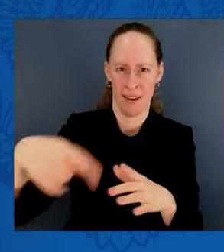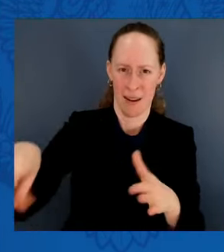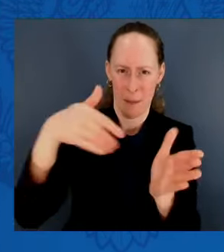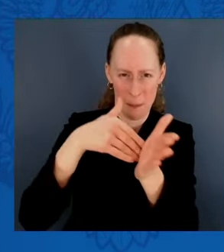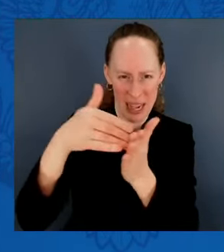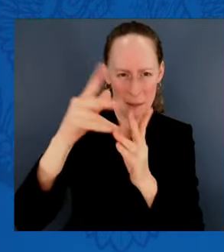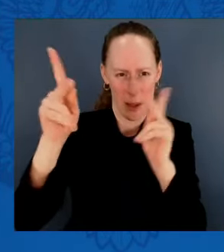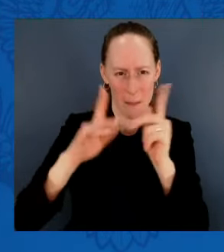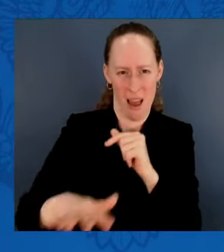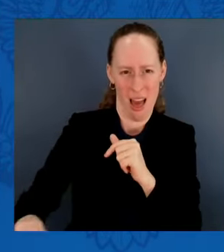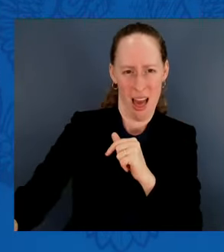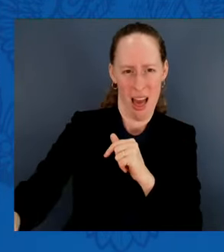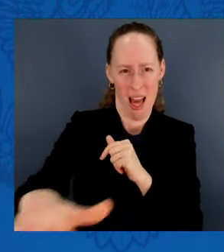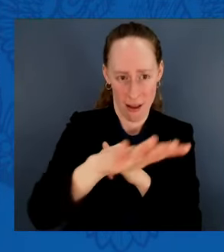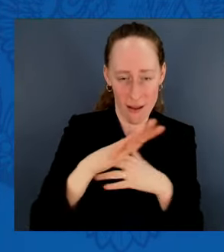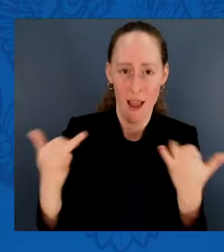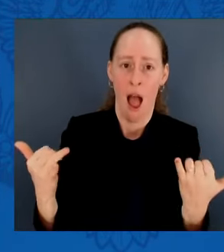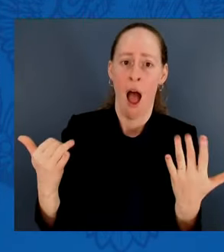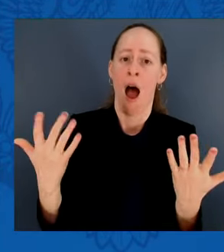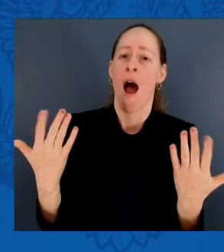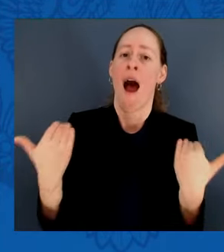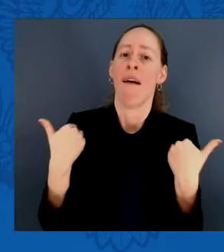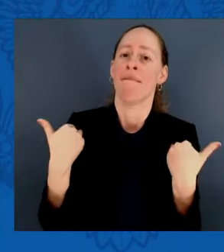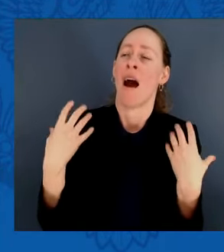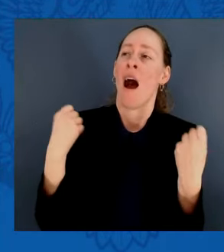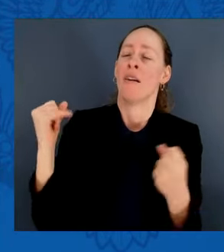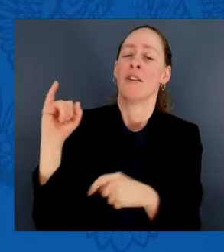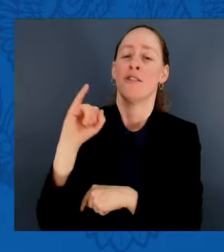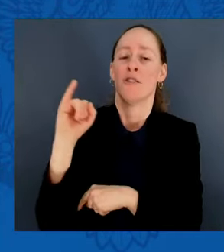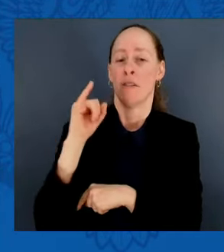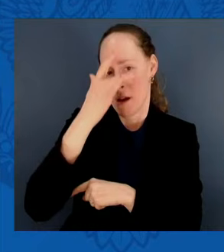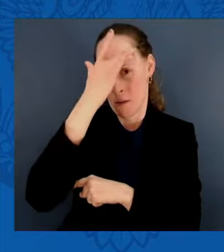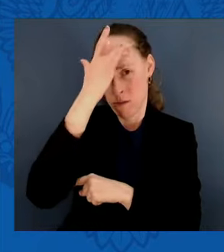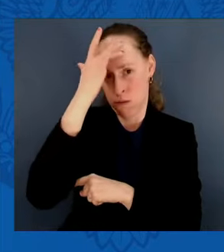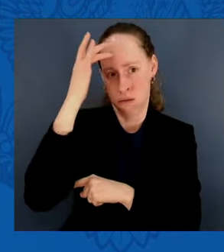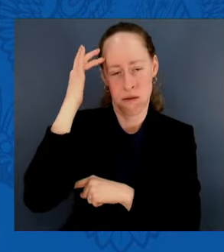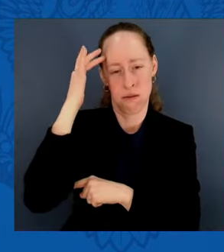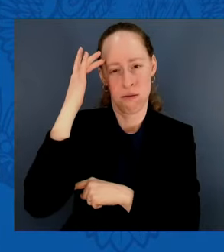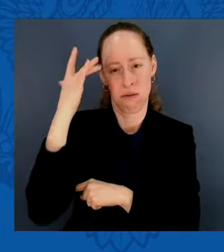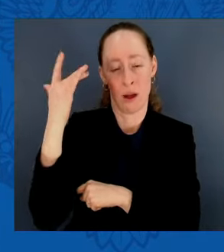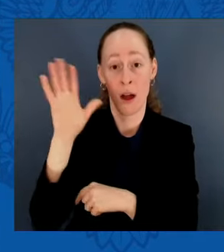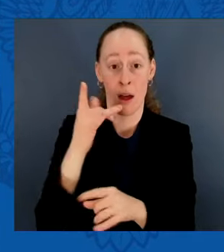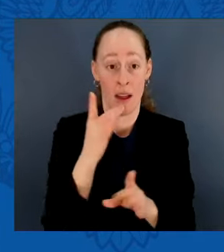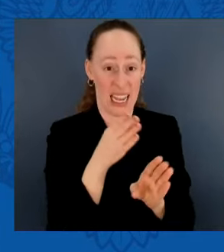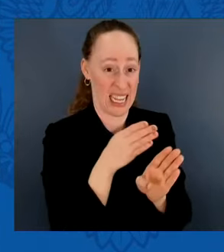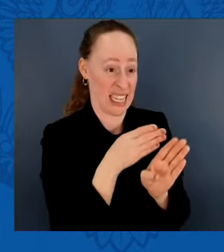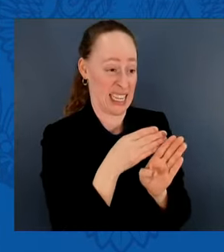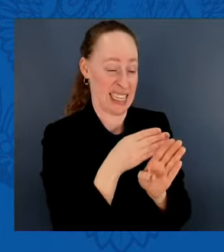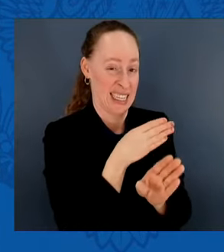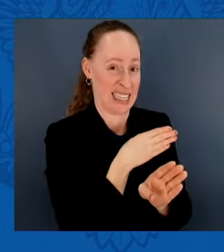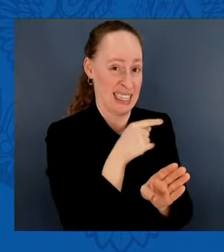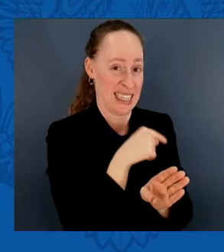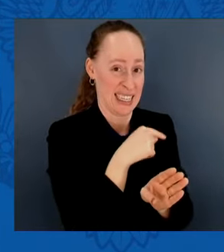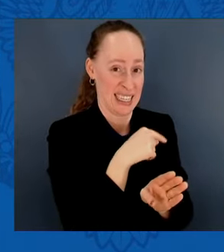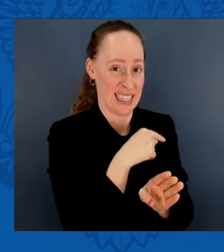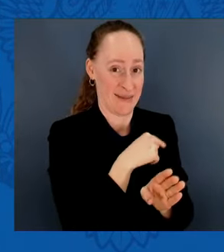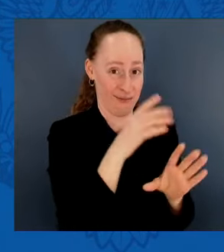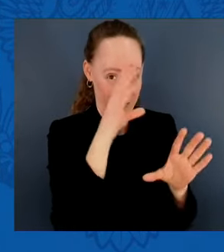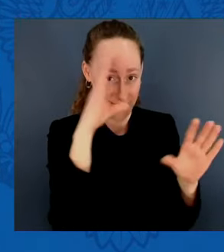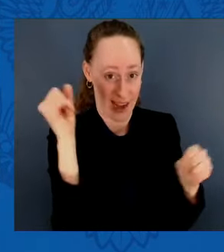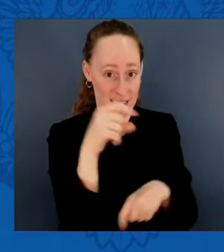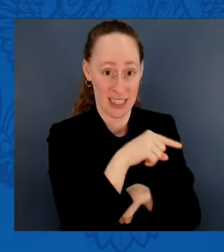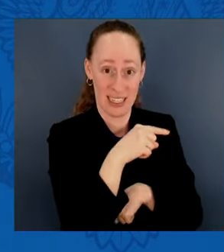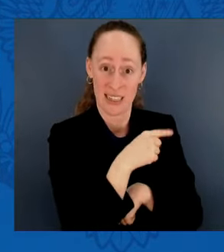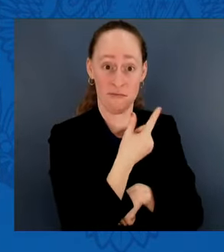condition. But my predecessor and many in this chamber want to take this prescription drug away by